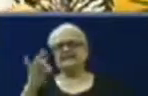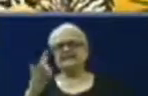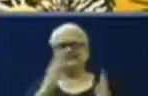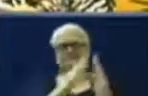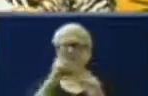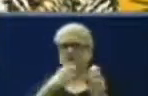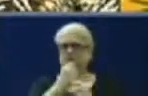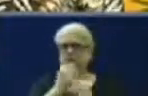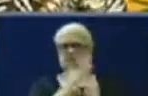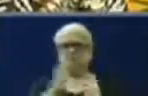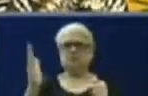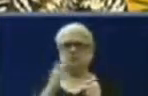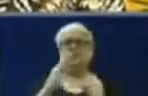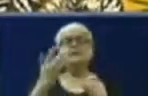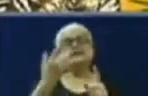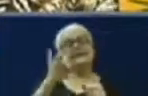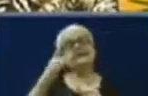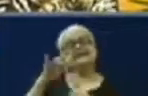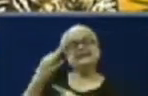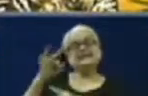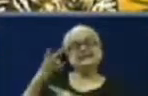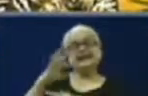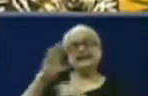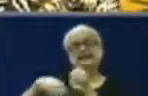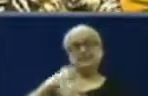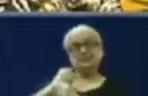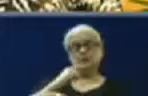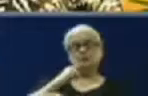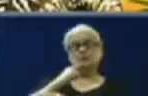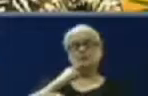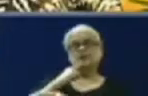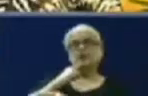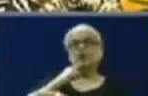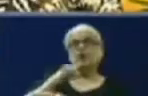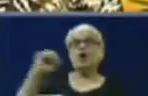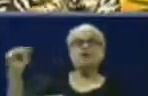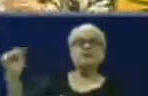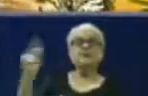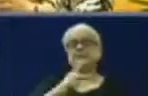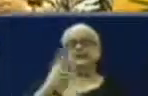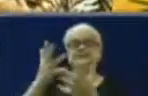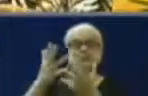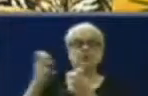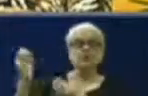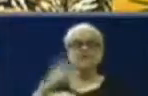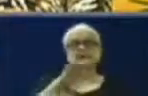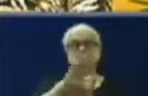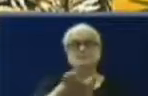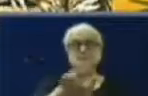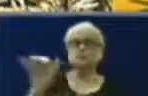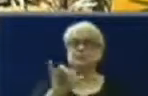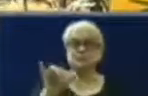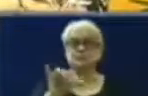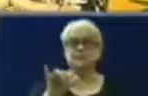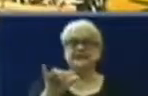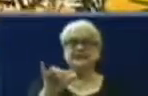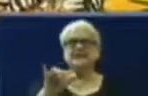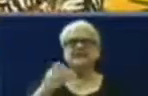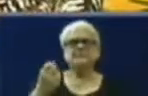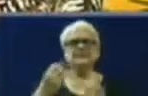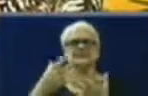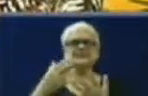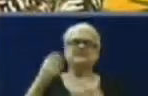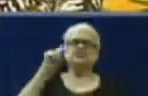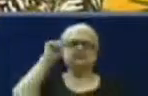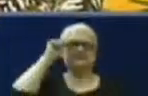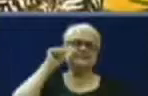of 18 to 19-year-olds are coming out of the woodwork demanding to be back in school. A lot of these are teen